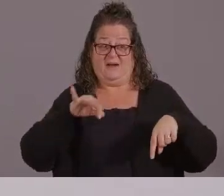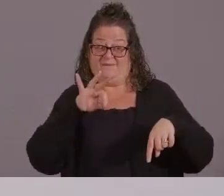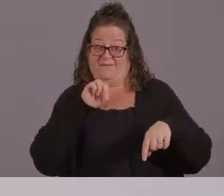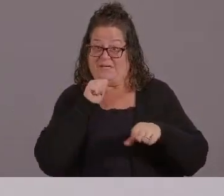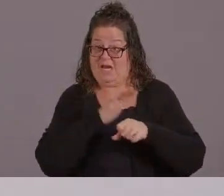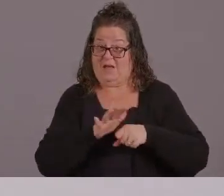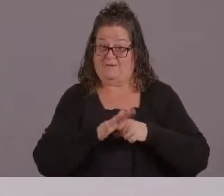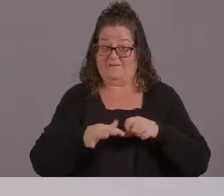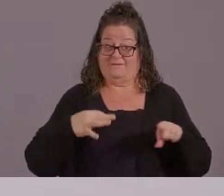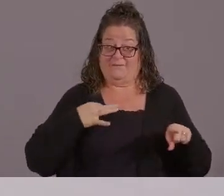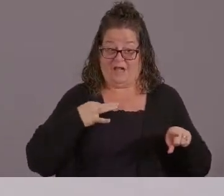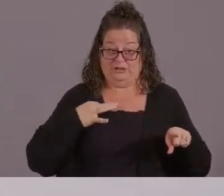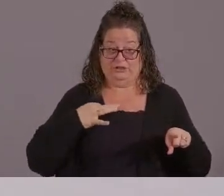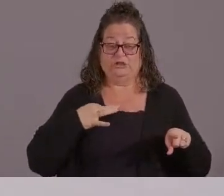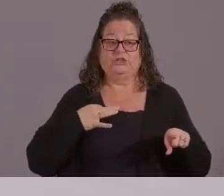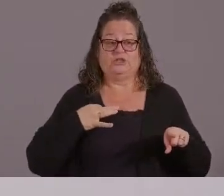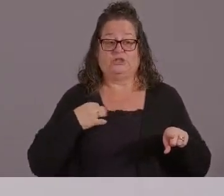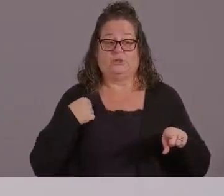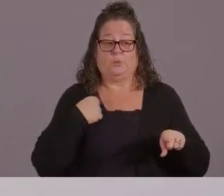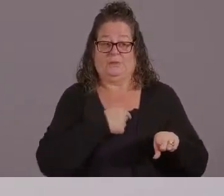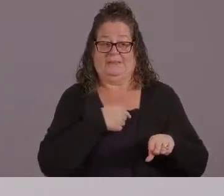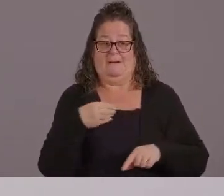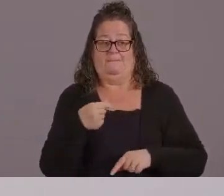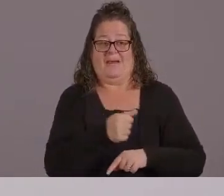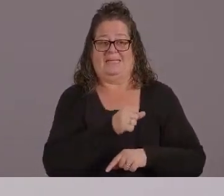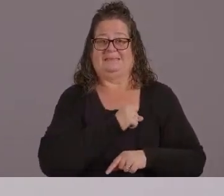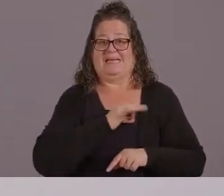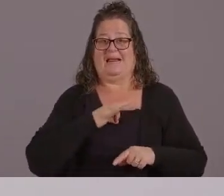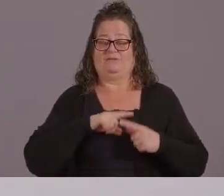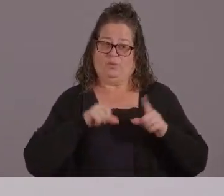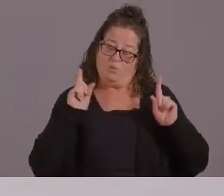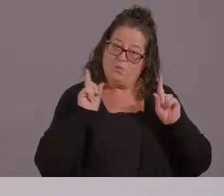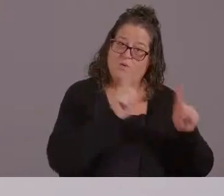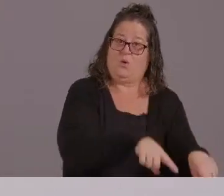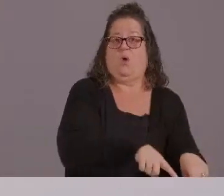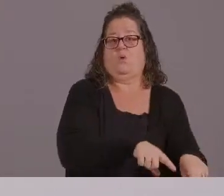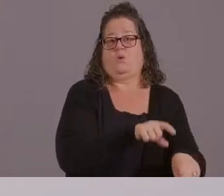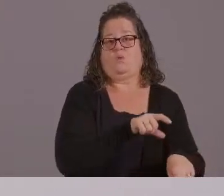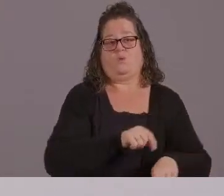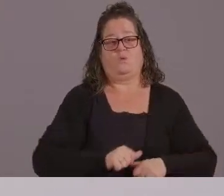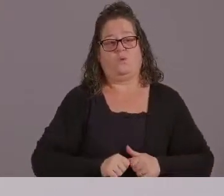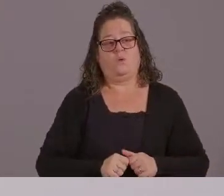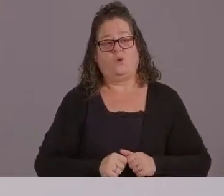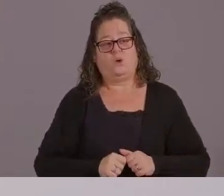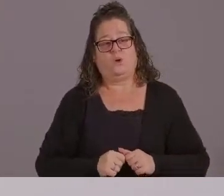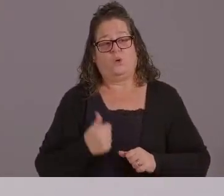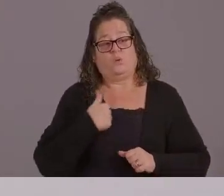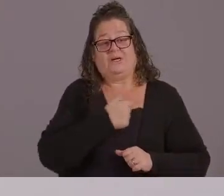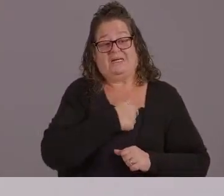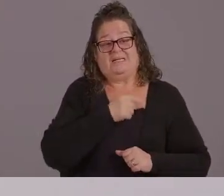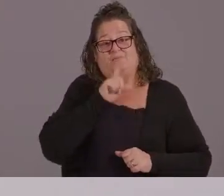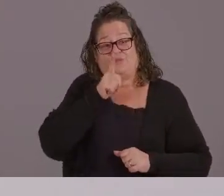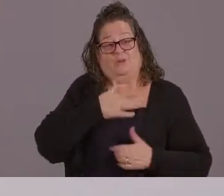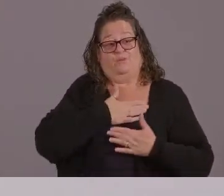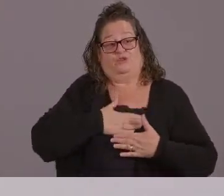bring on paid staff to do that. So as much as we like our volunteers, we do have